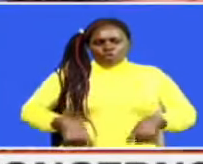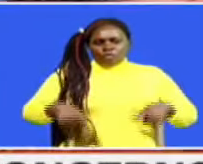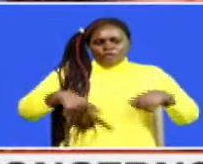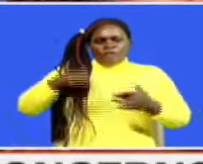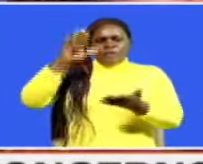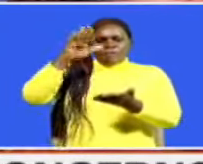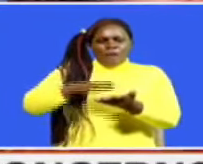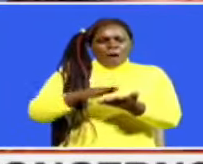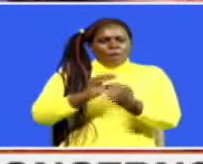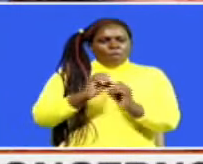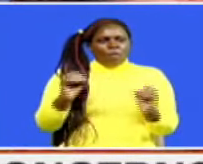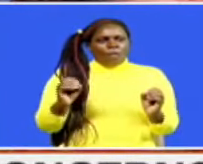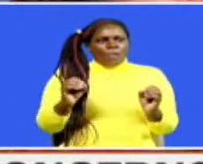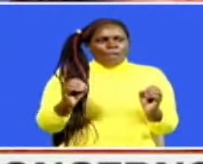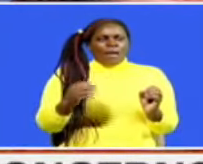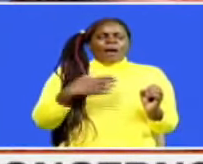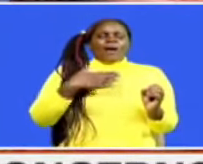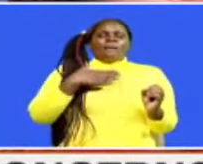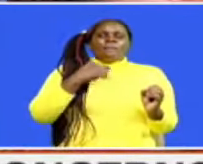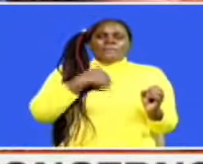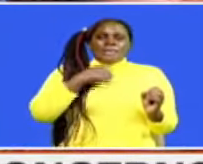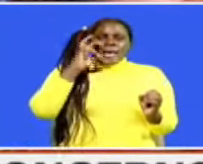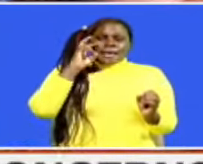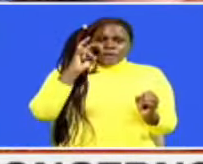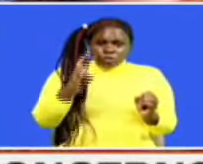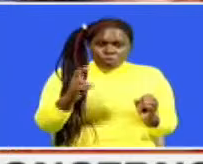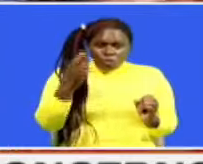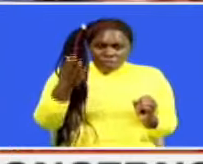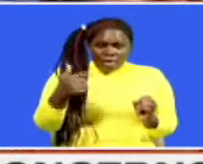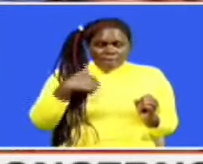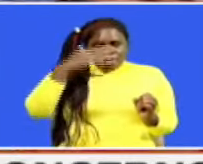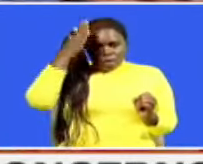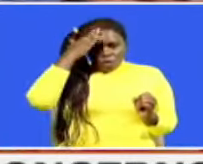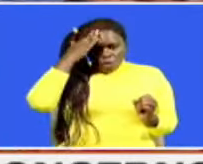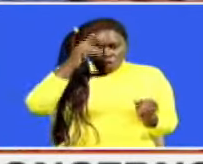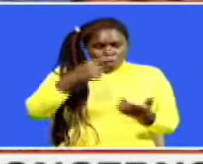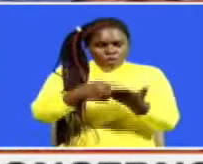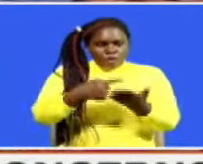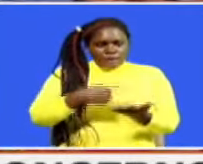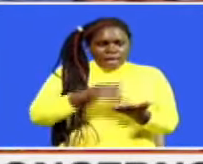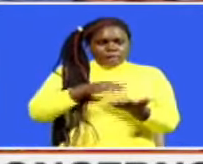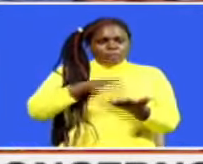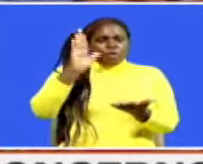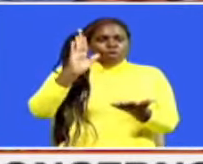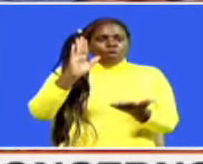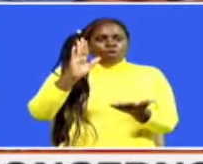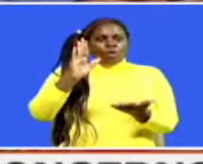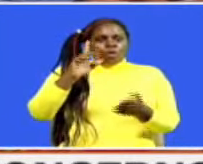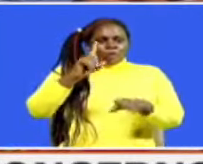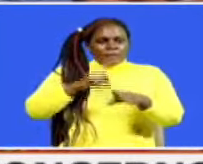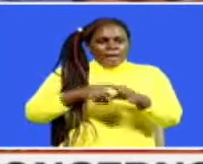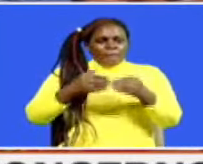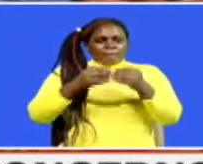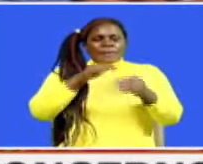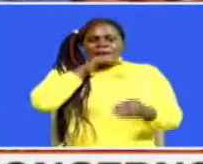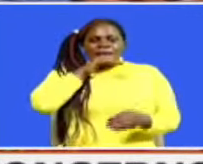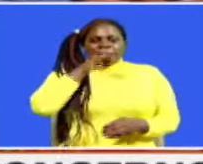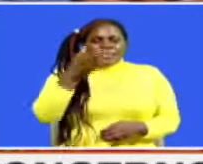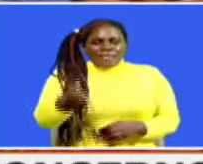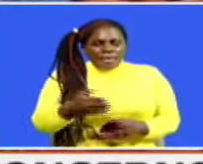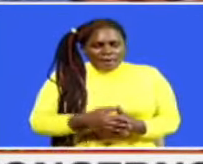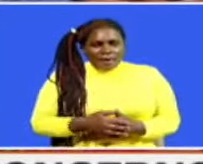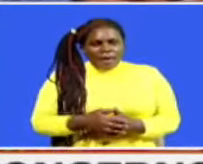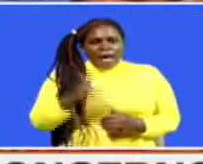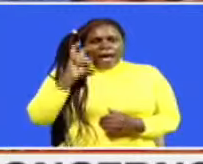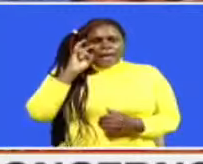burden. In short, and what I saw from NADOC, and I know we'll discuss more when we get the leadership of Raila,